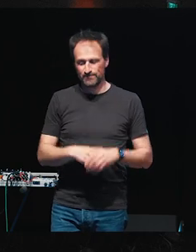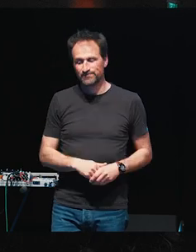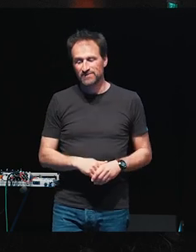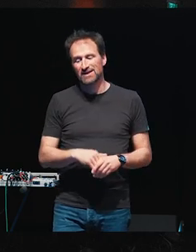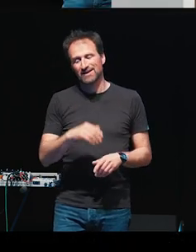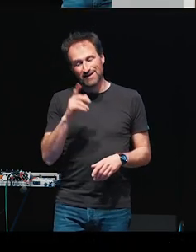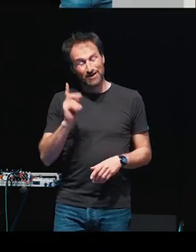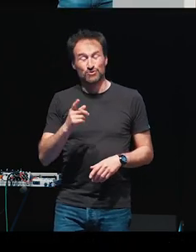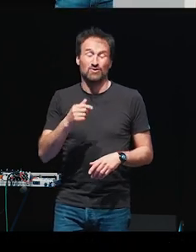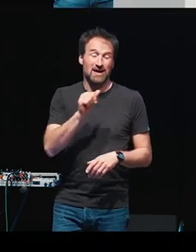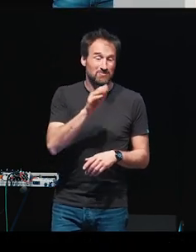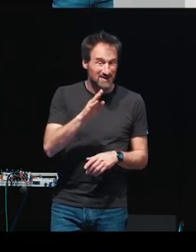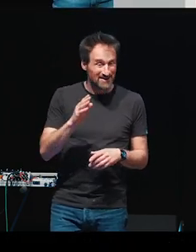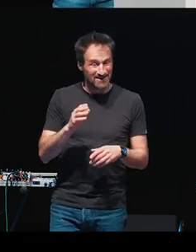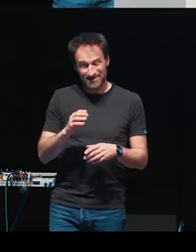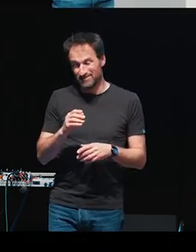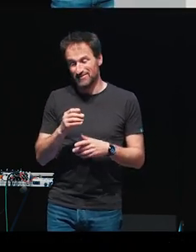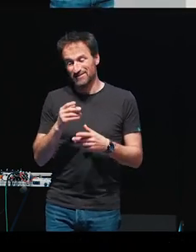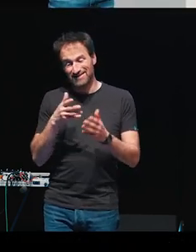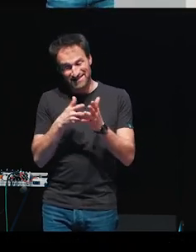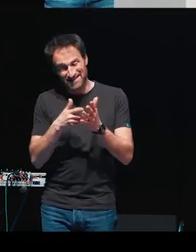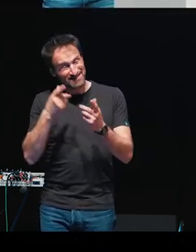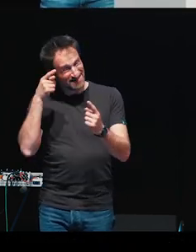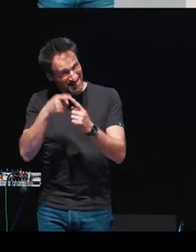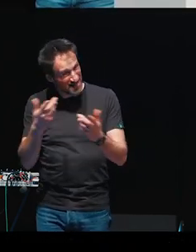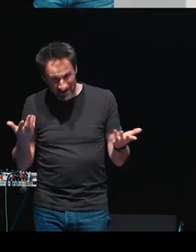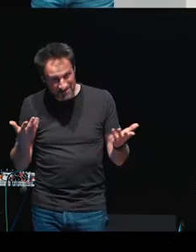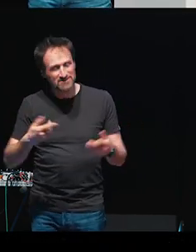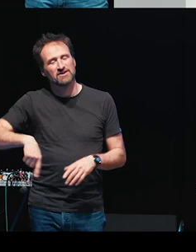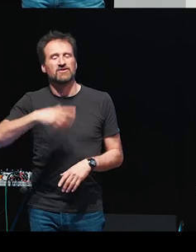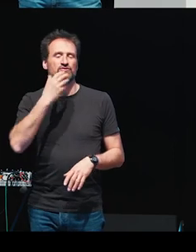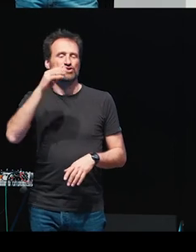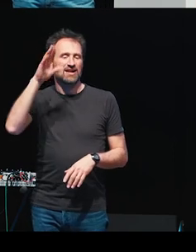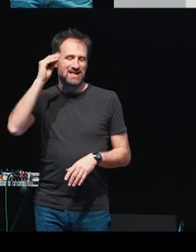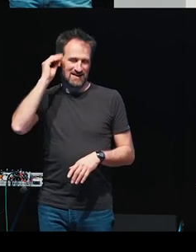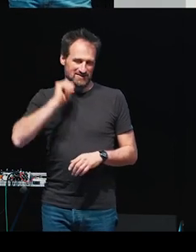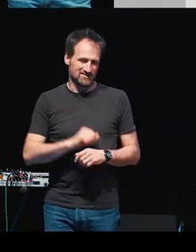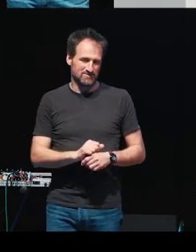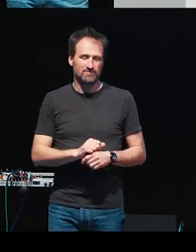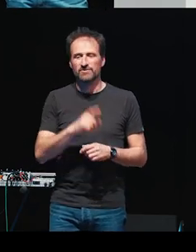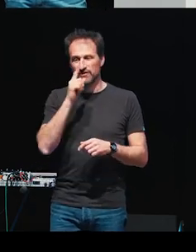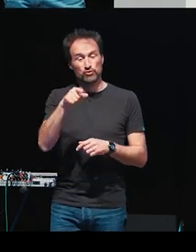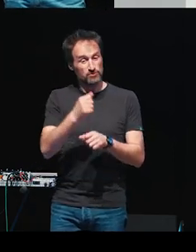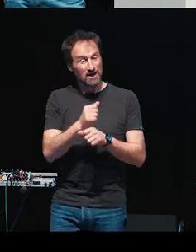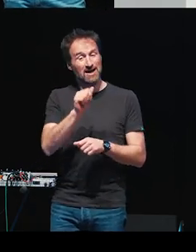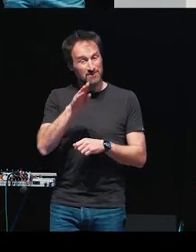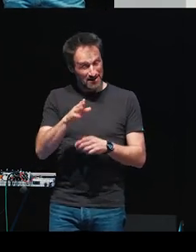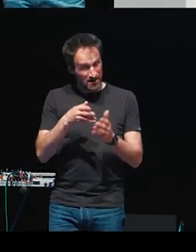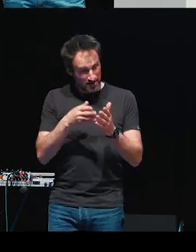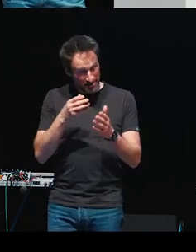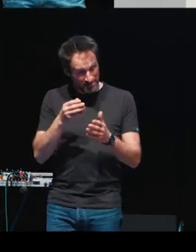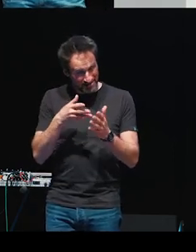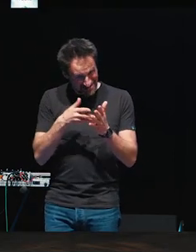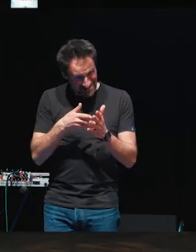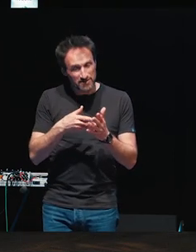case where every time whatever you do goes live, but it's very important that every time you do an A/B testing, you learn about your customer, you